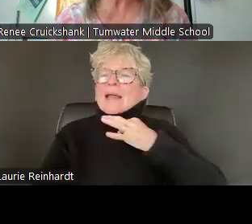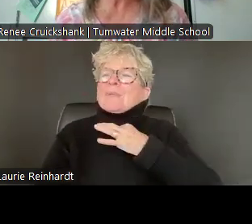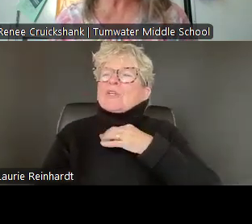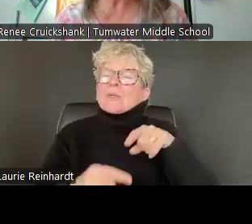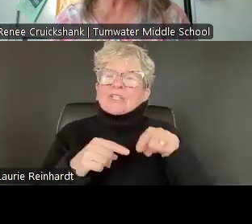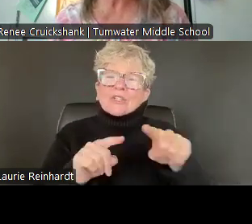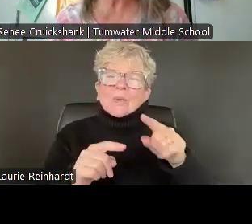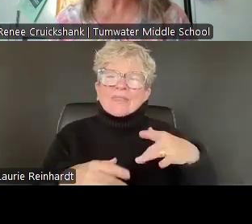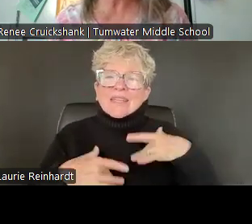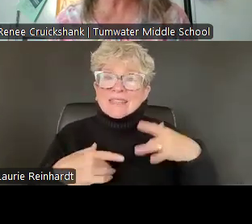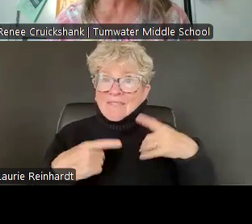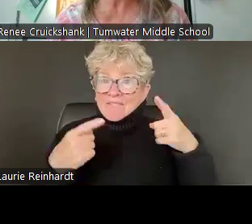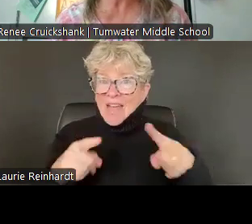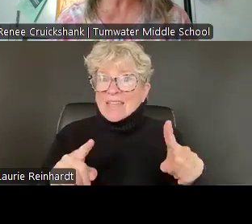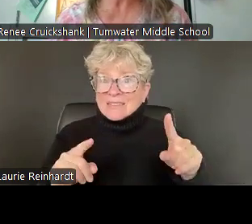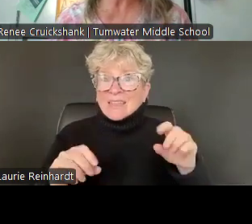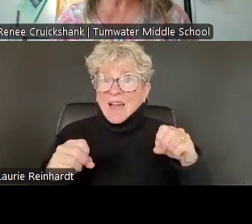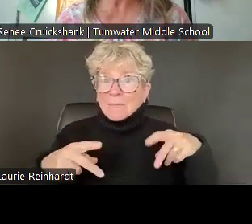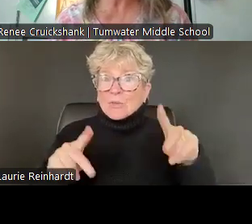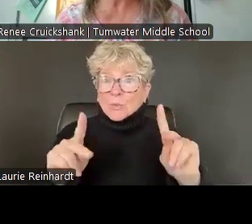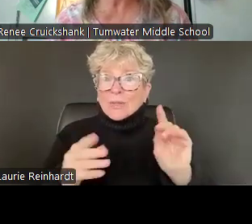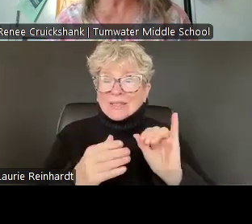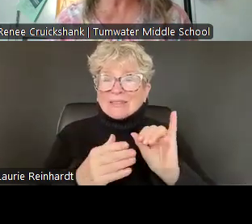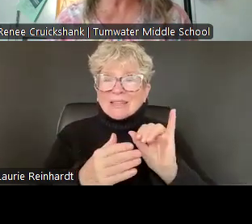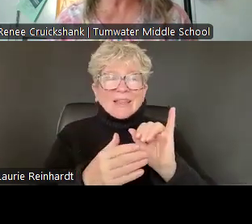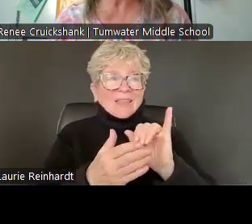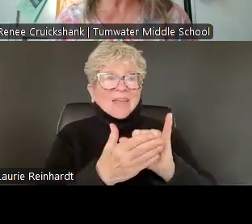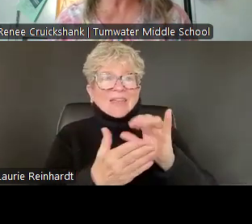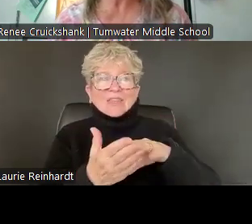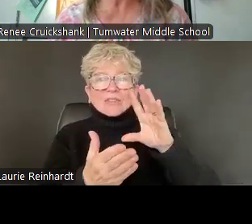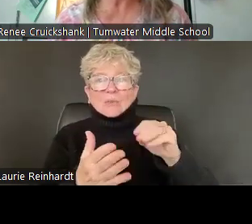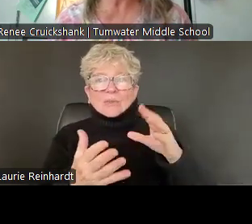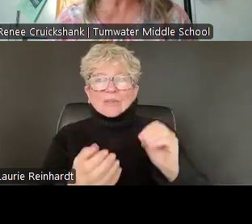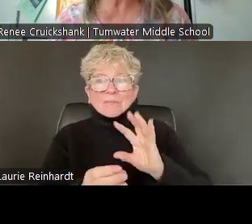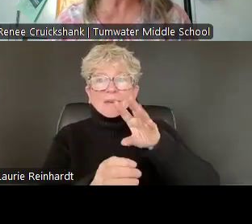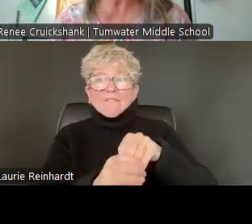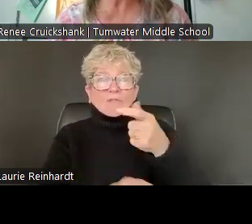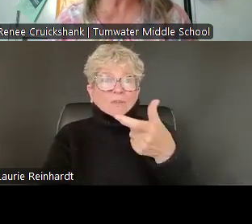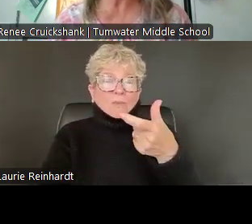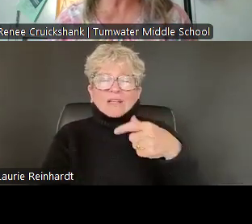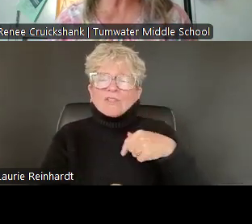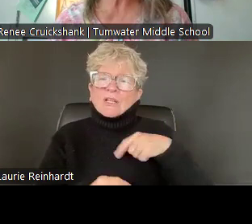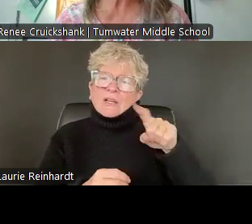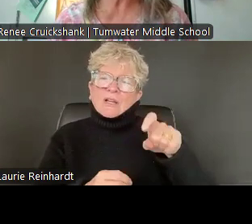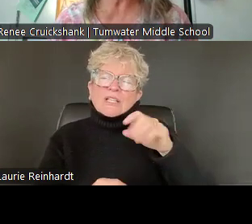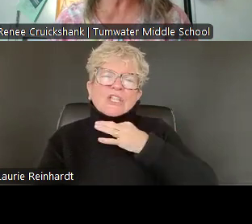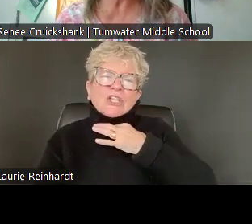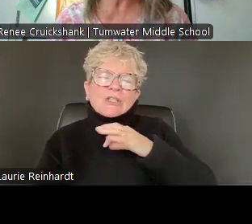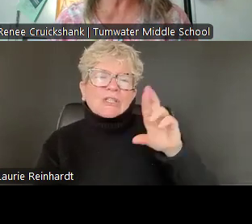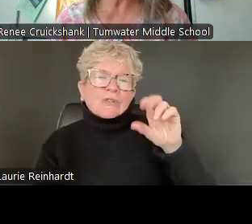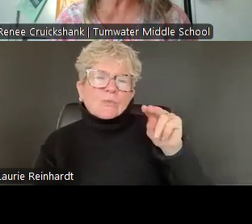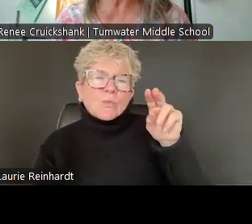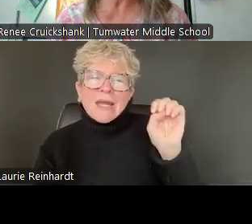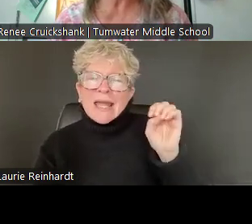these opportunities that your students have had a chance to sit in. Can you share, Renee, a story or a